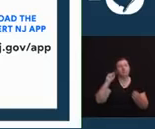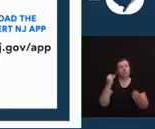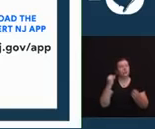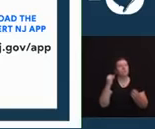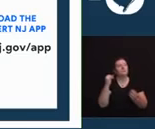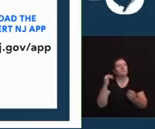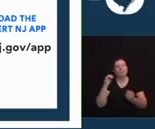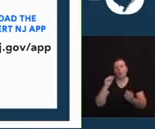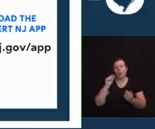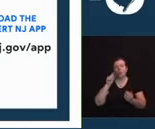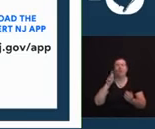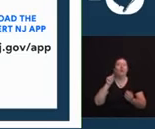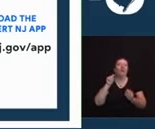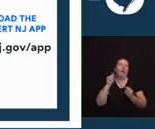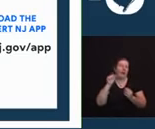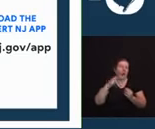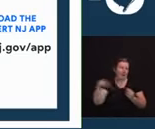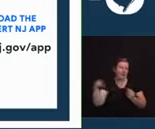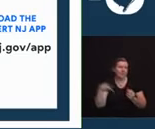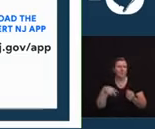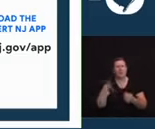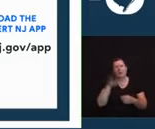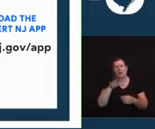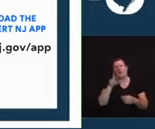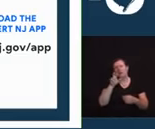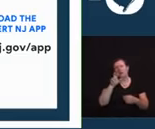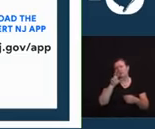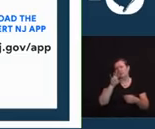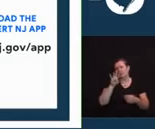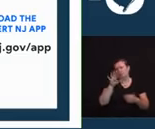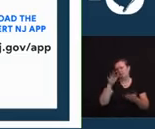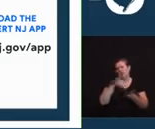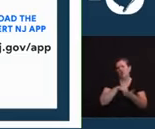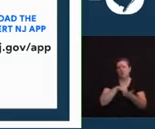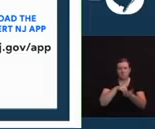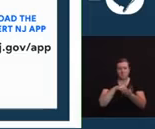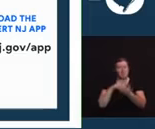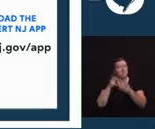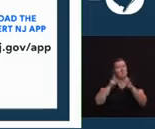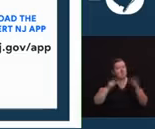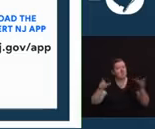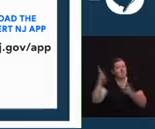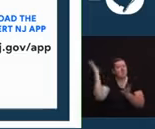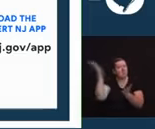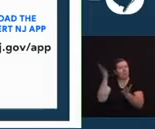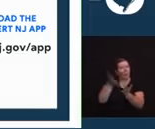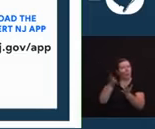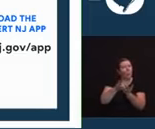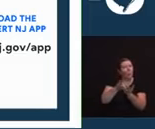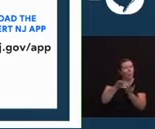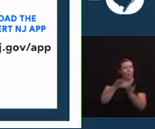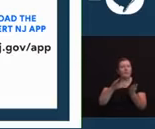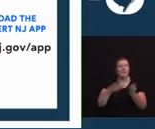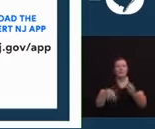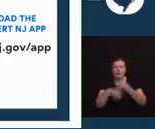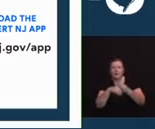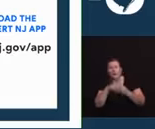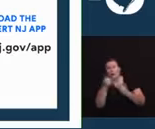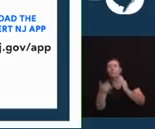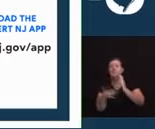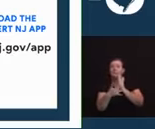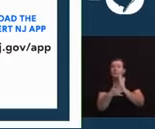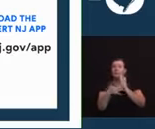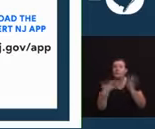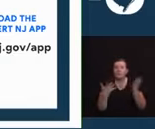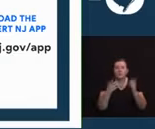been downloaded roughly 345,000 times, and every phone we add is another tool we have at our disposal to fight